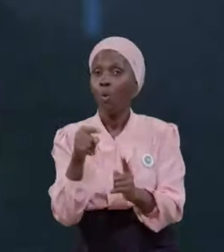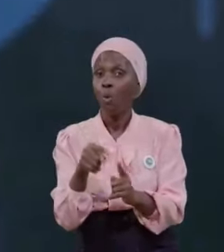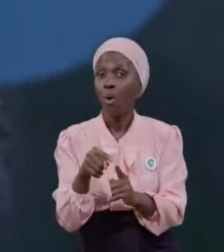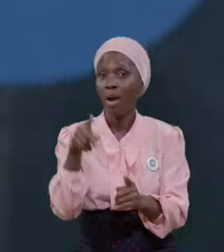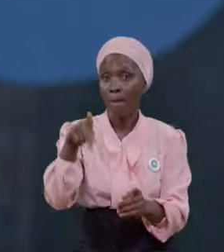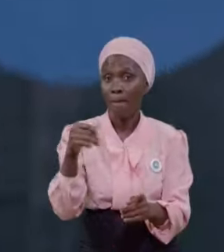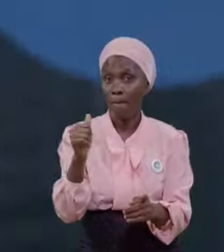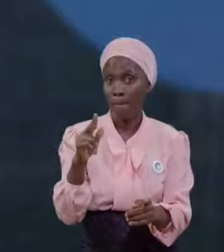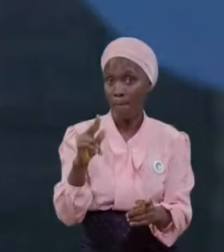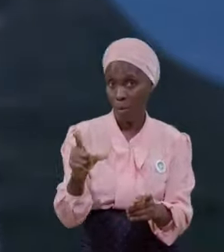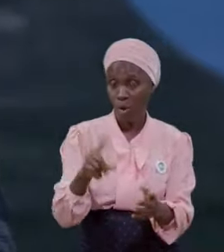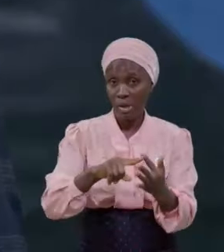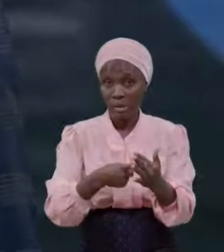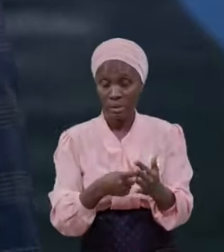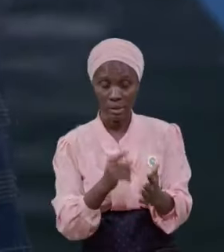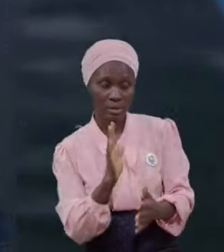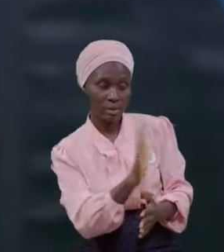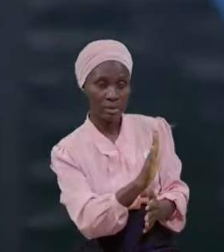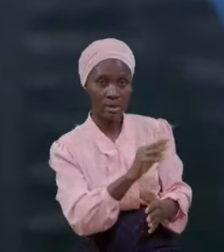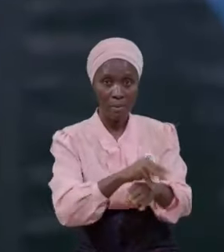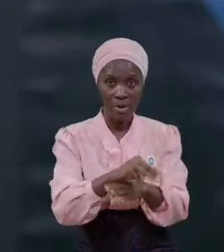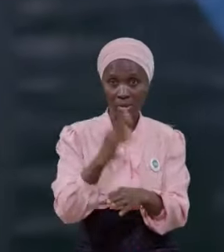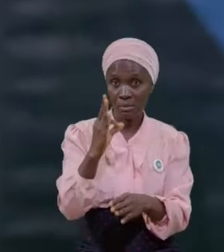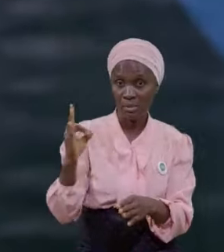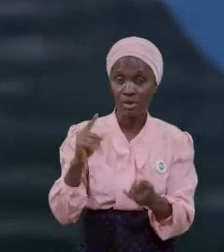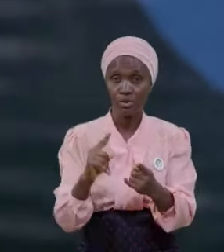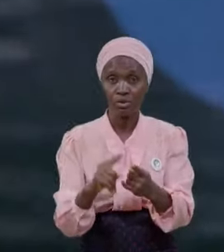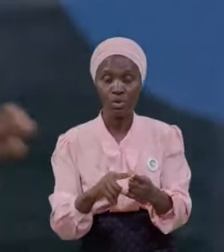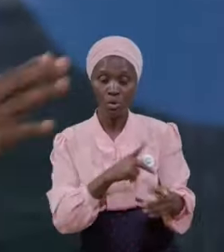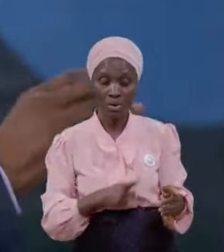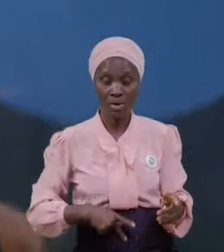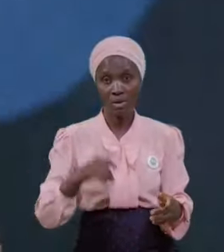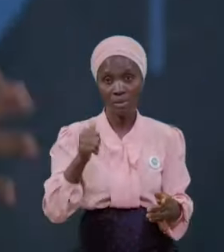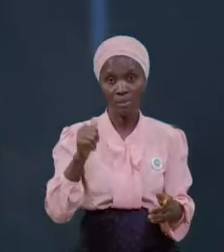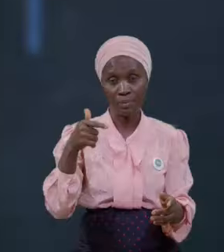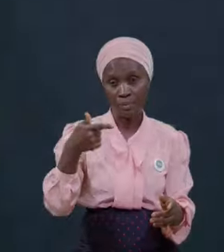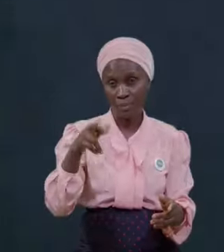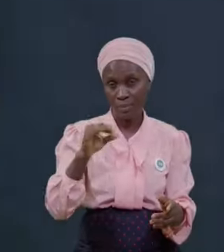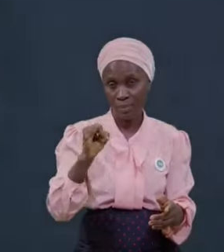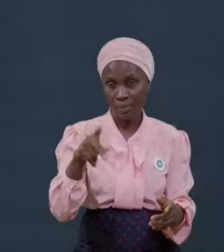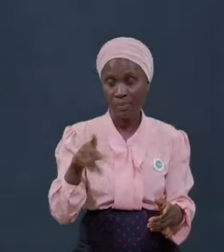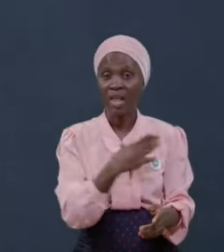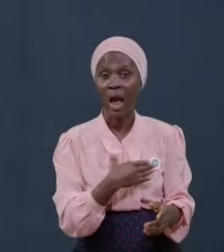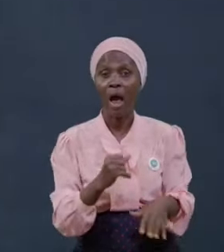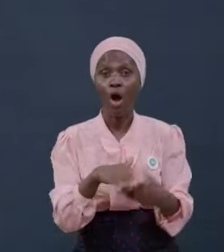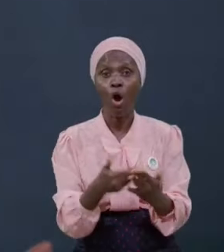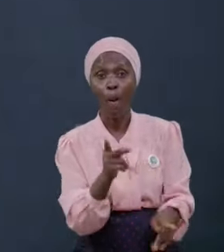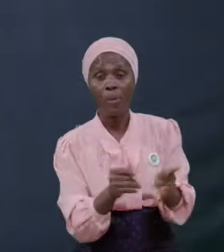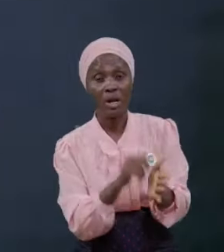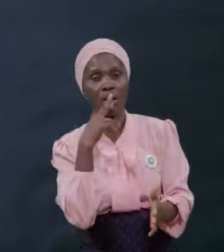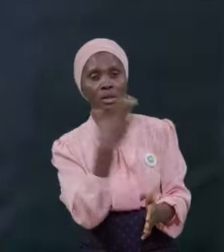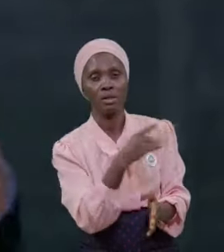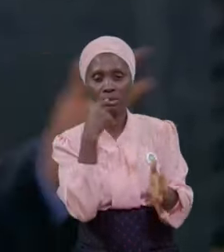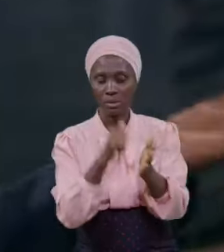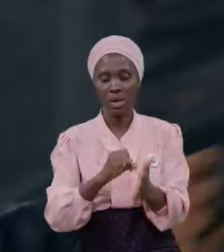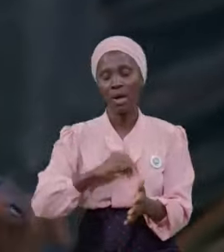all the people that were there, he said, I know. You know all the things in the land of Israel. You know our religion.